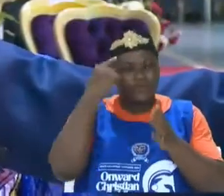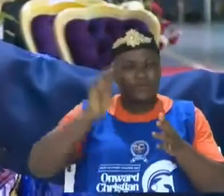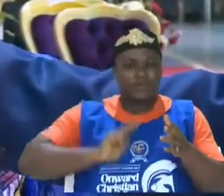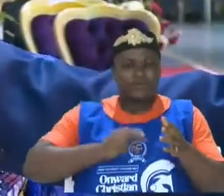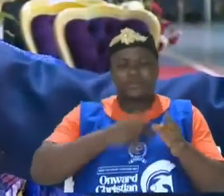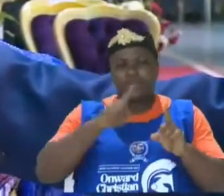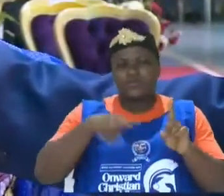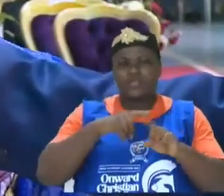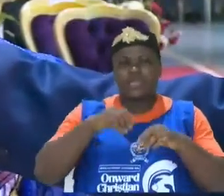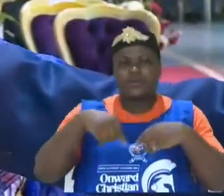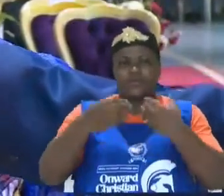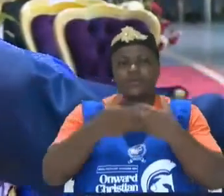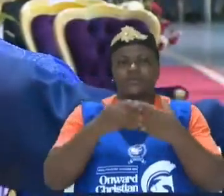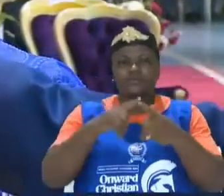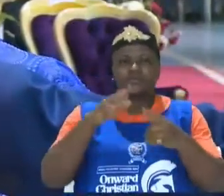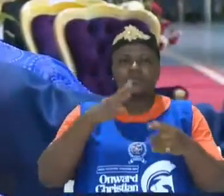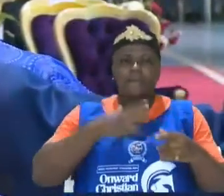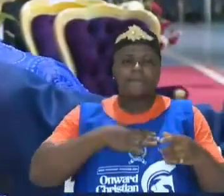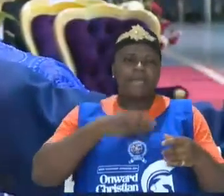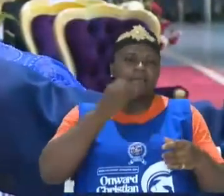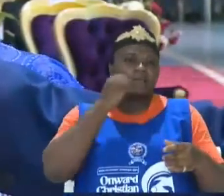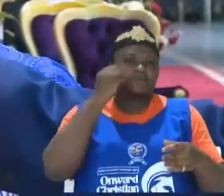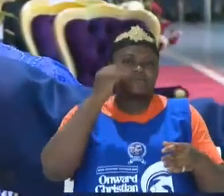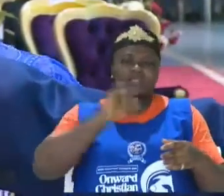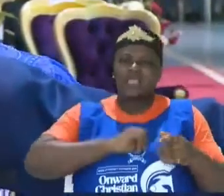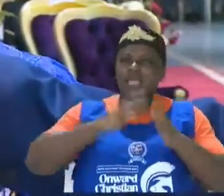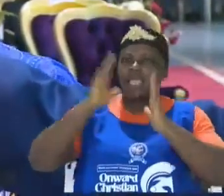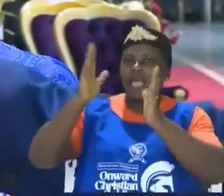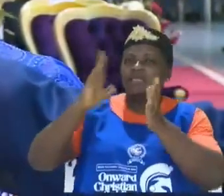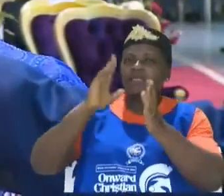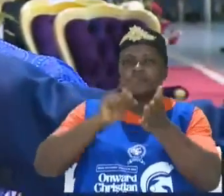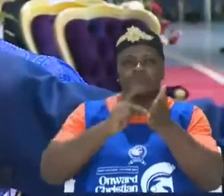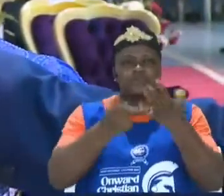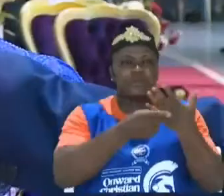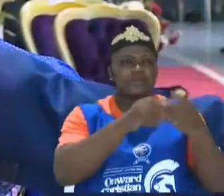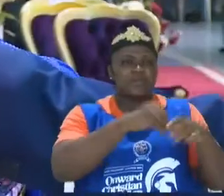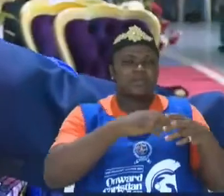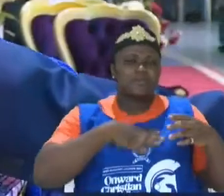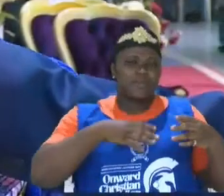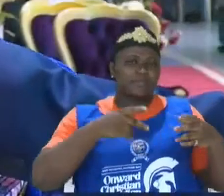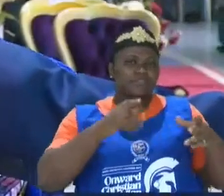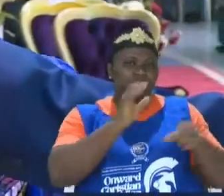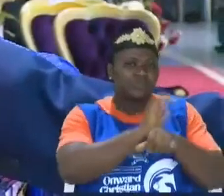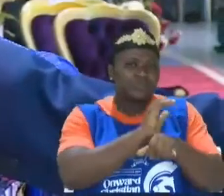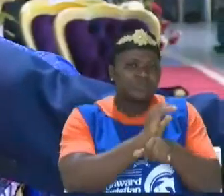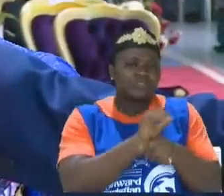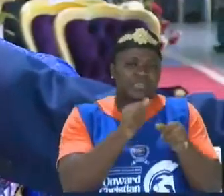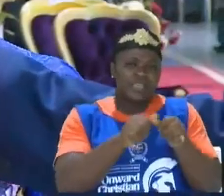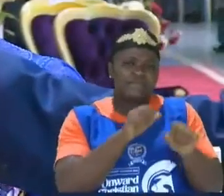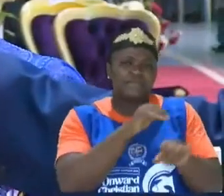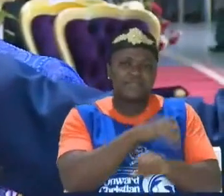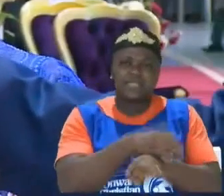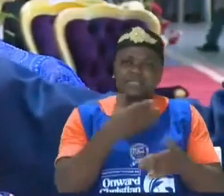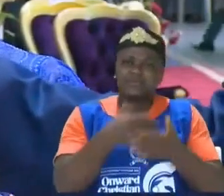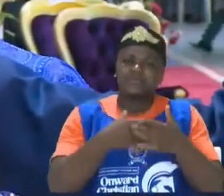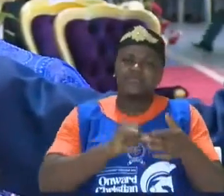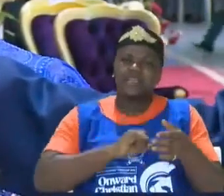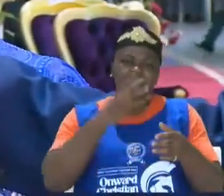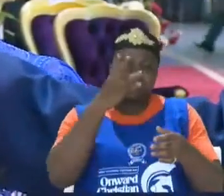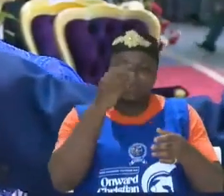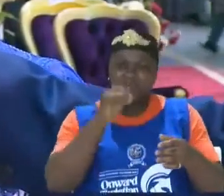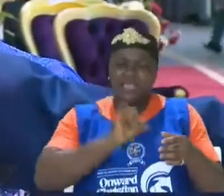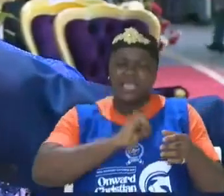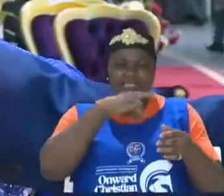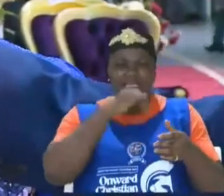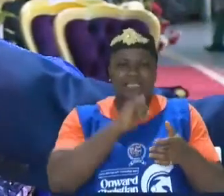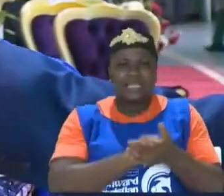I've been attending programs in our region, probably other, but every night before I sleep, I say, Lord, this is a